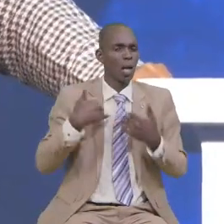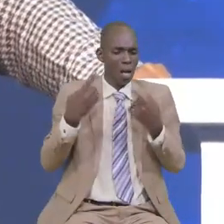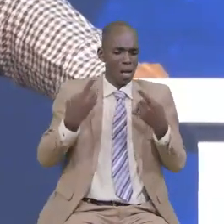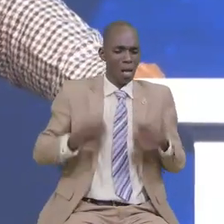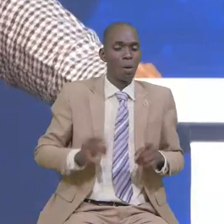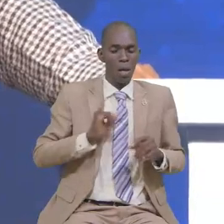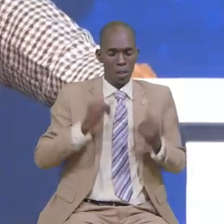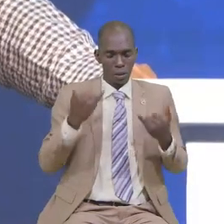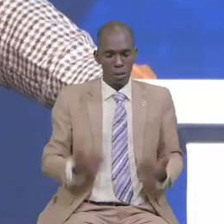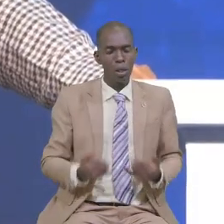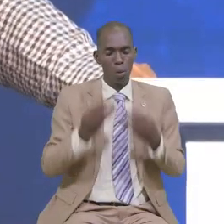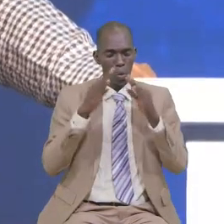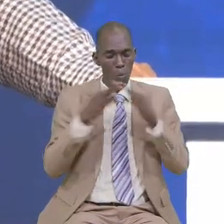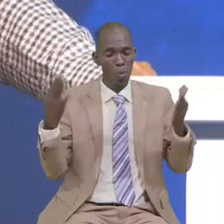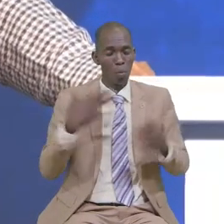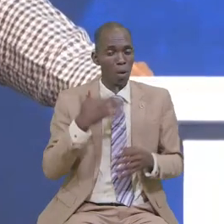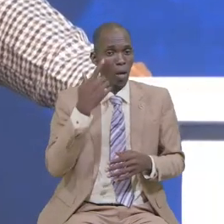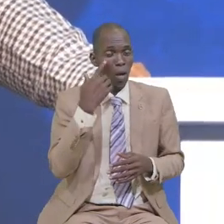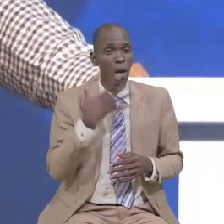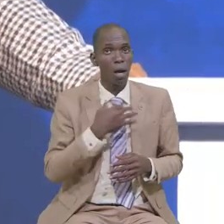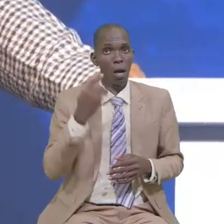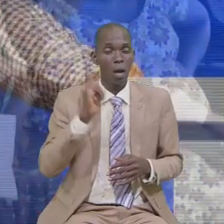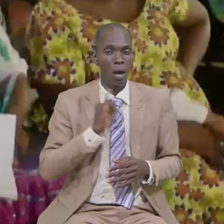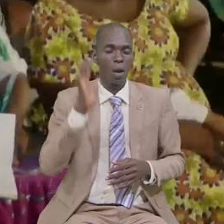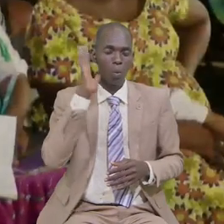my eyes and I will see.